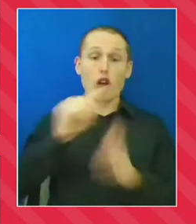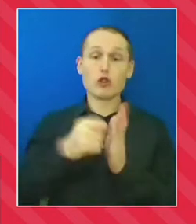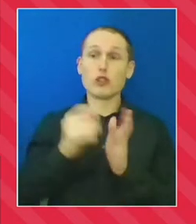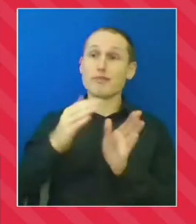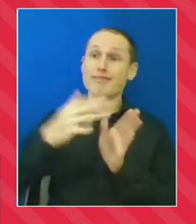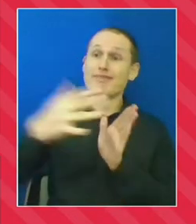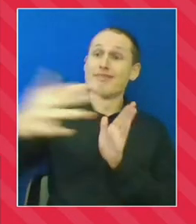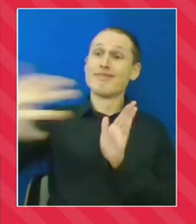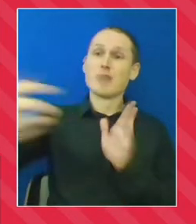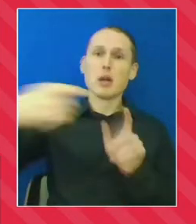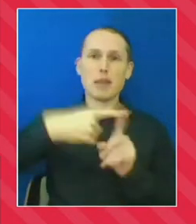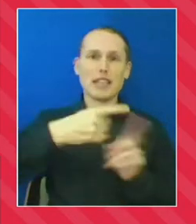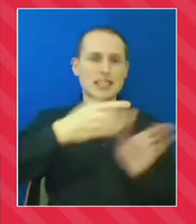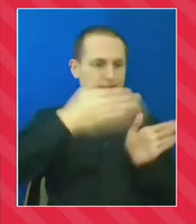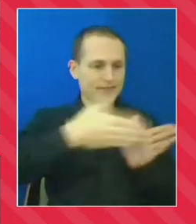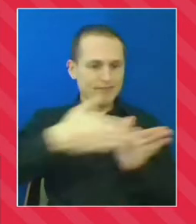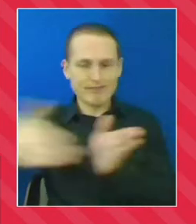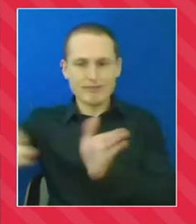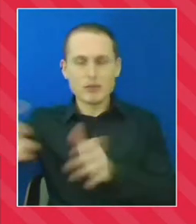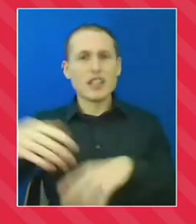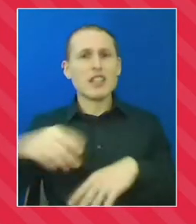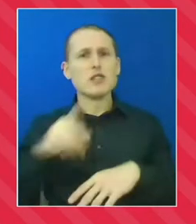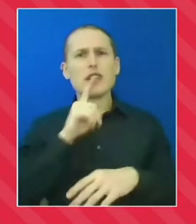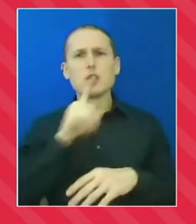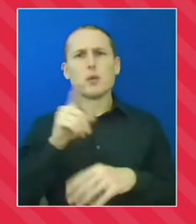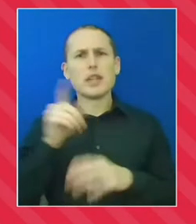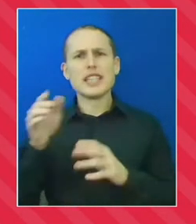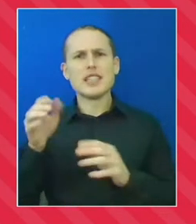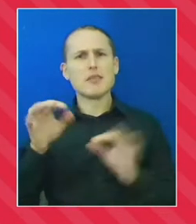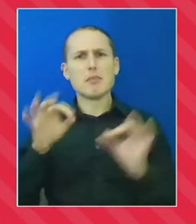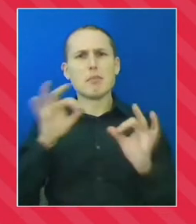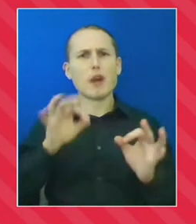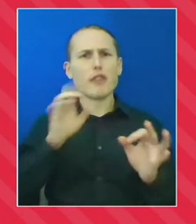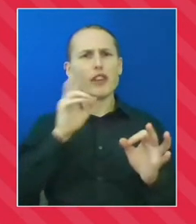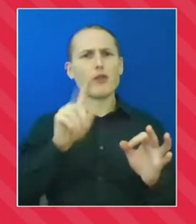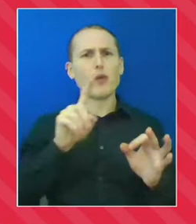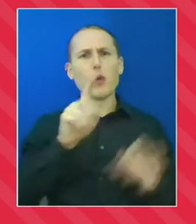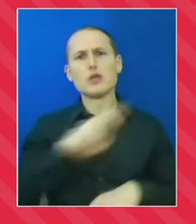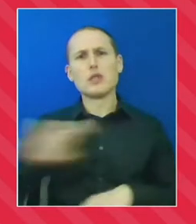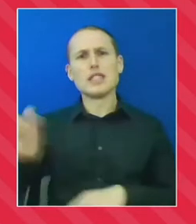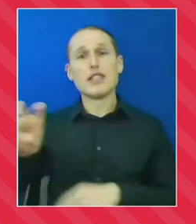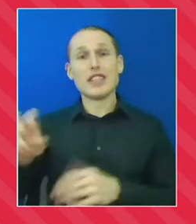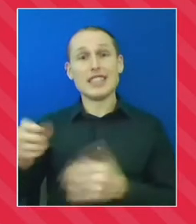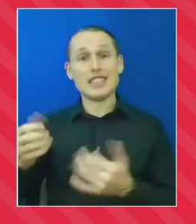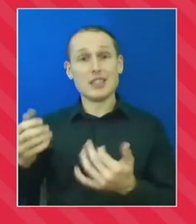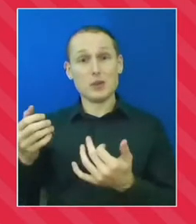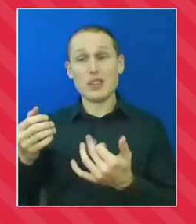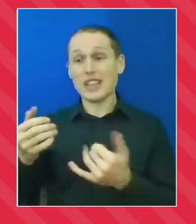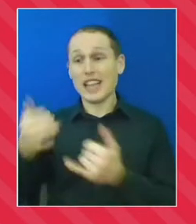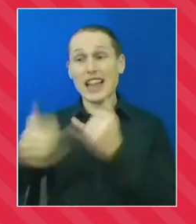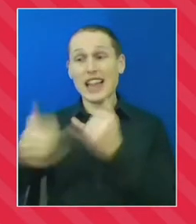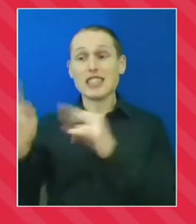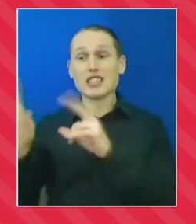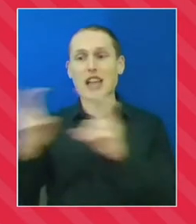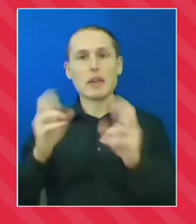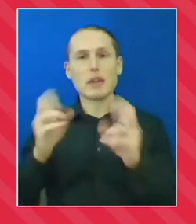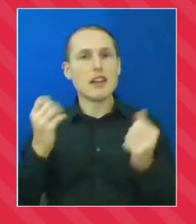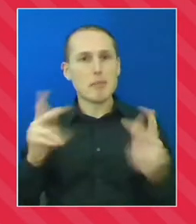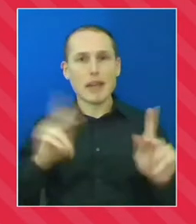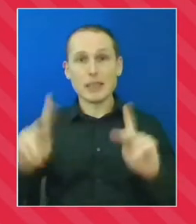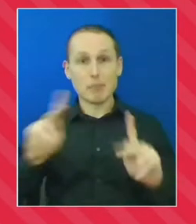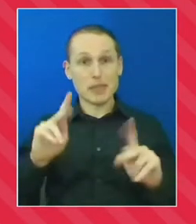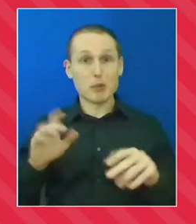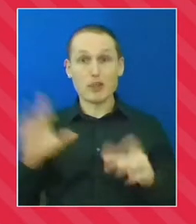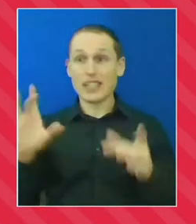our last discussion topic, because we know that people are tuning in and listening to this panel today because they probably want to be involved